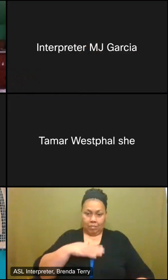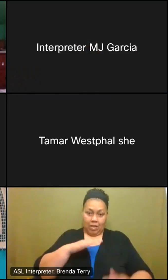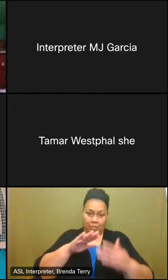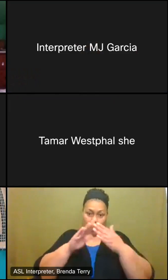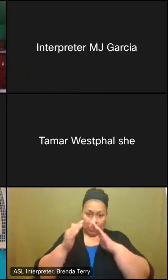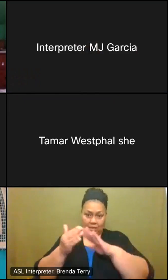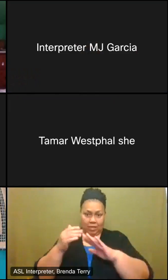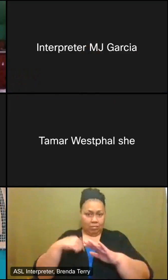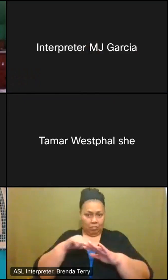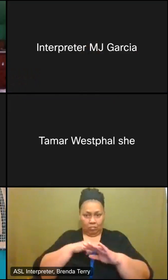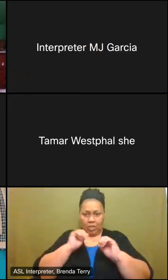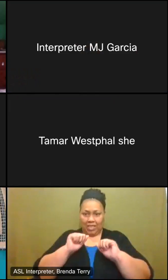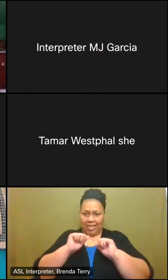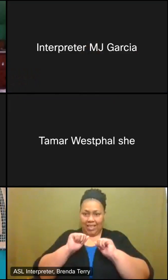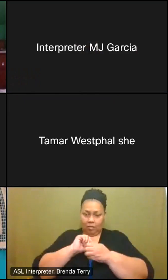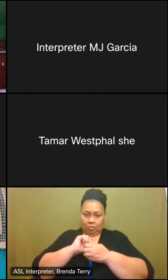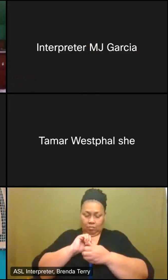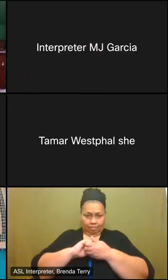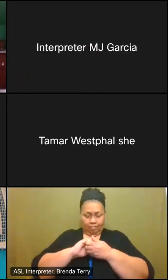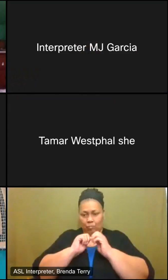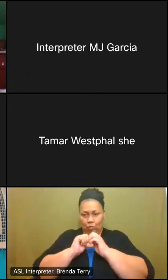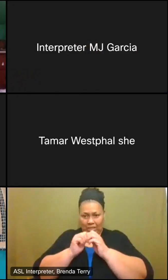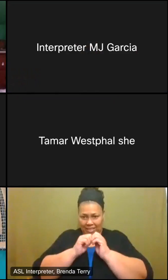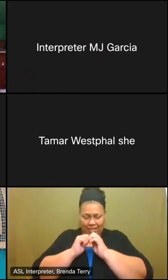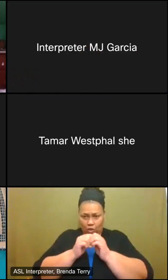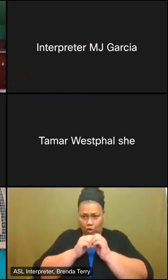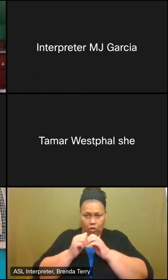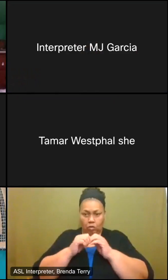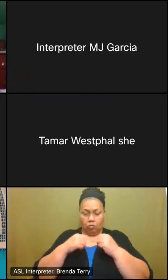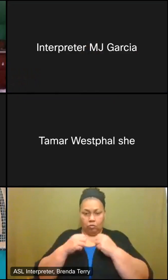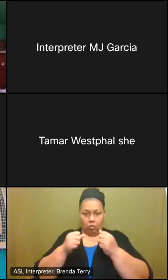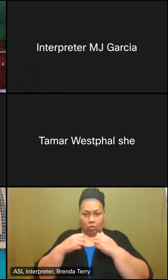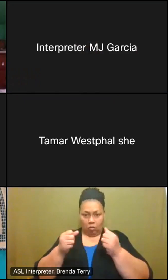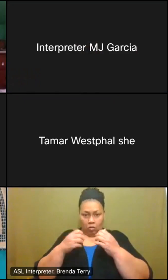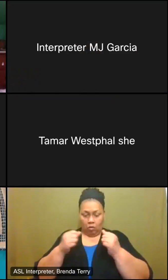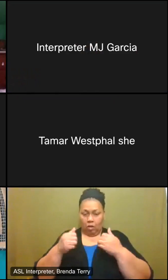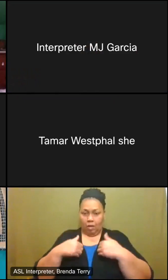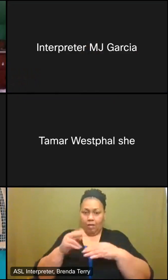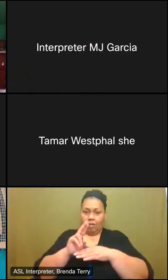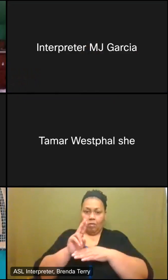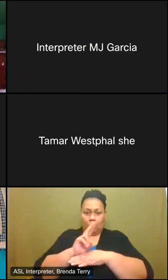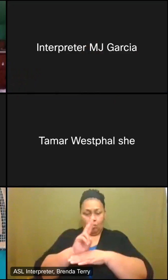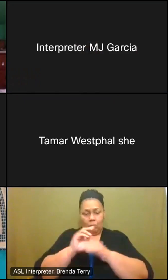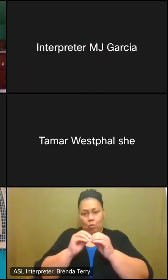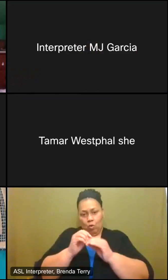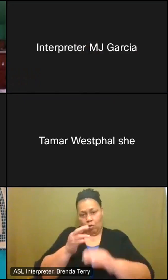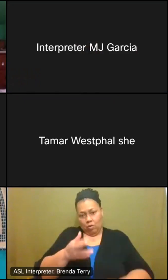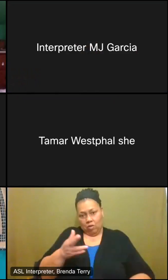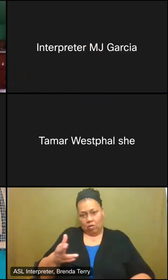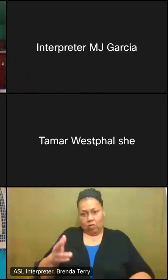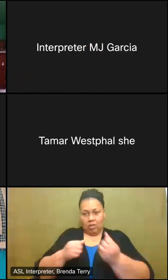can together, we're stronger, and that we can just find more resources and be a better support for